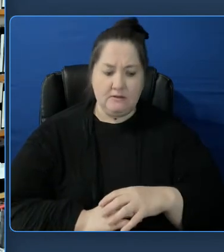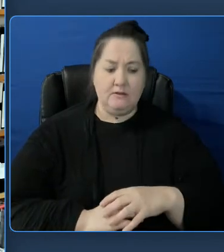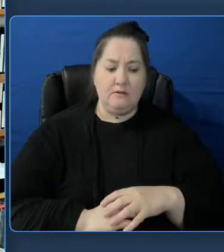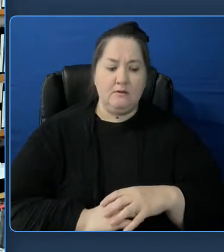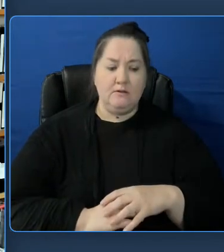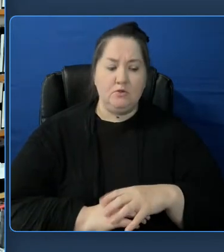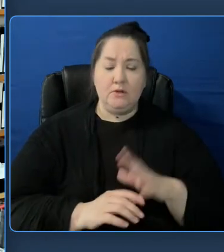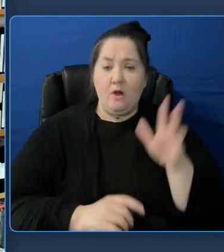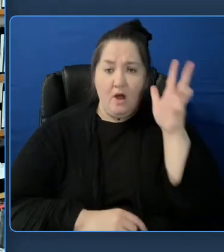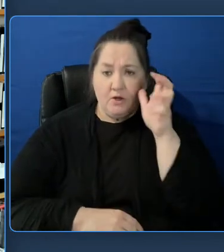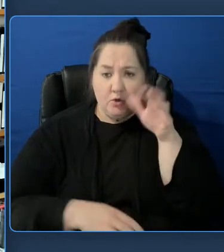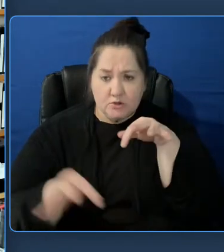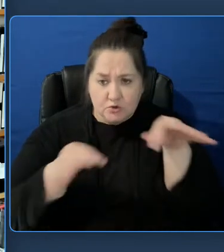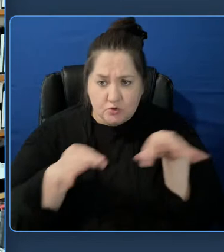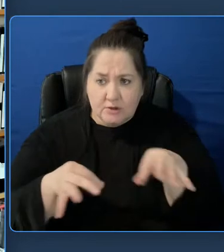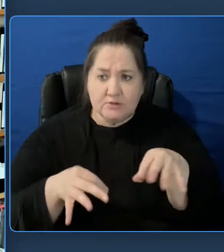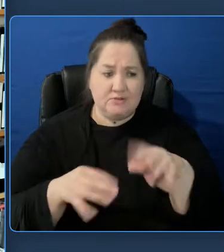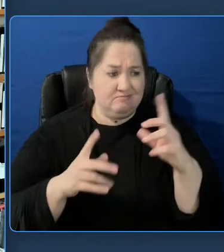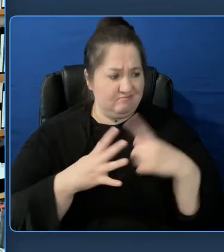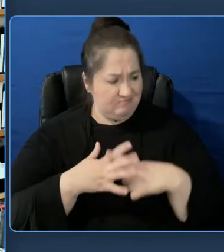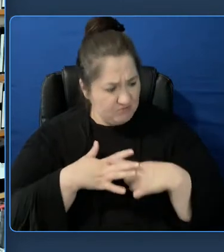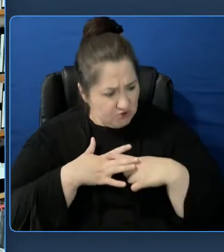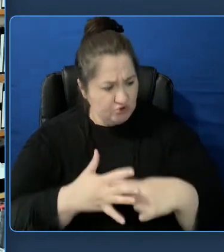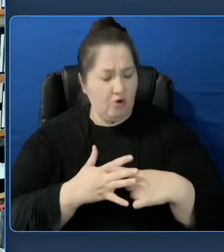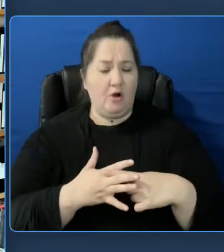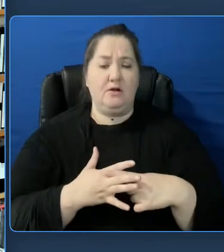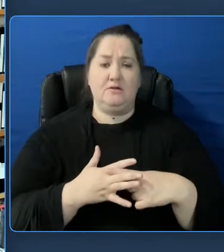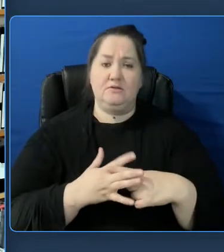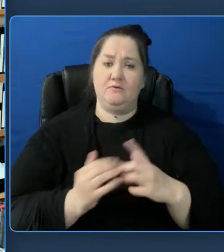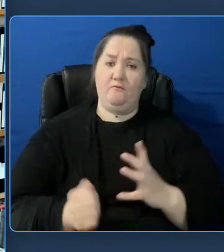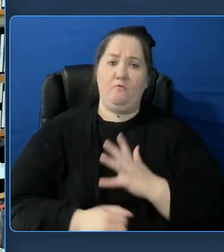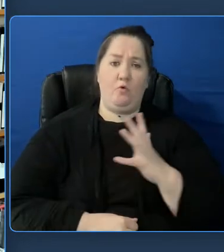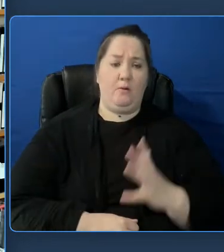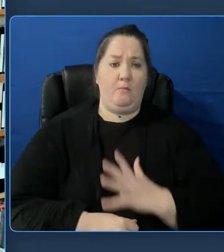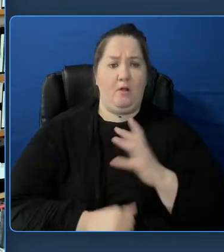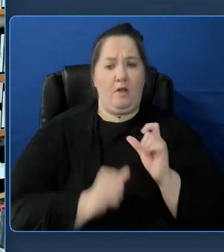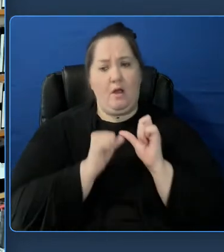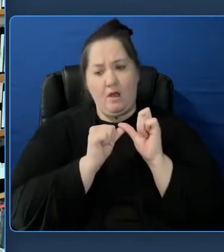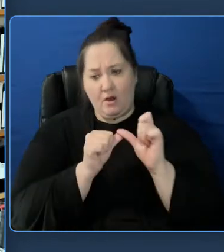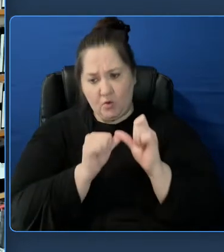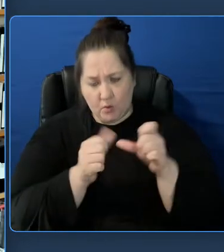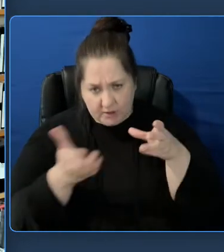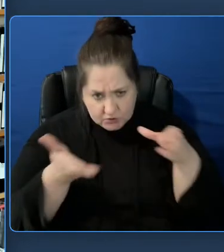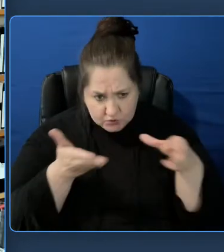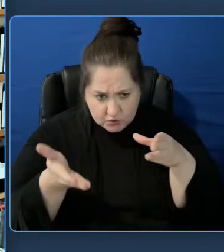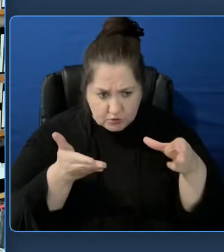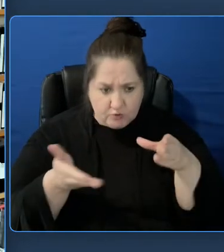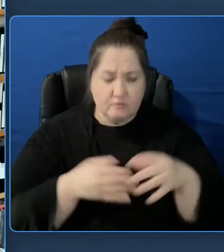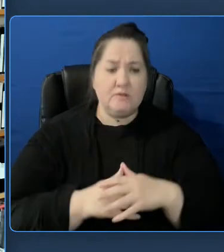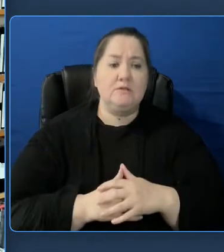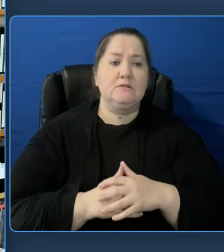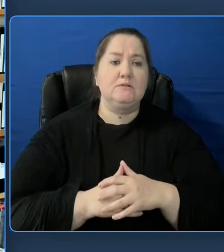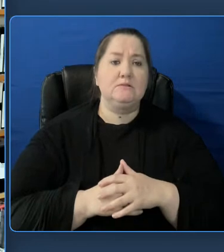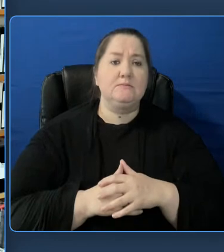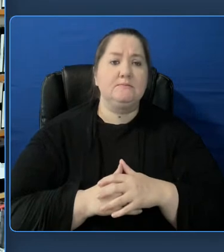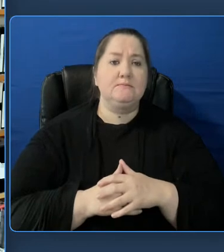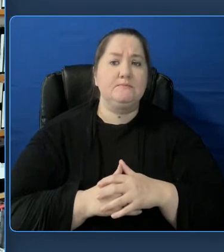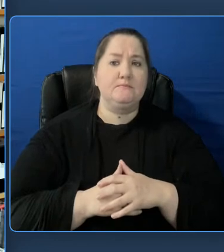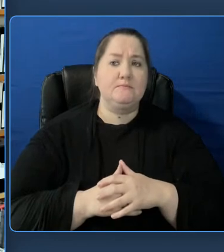doing audio description right from the very beginning as a formal ongoing service.